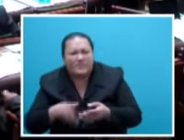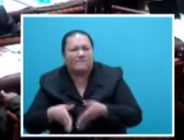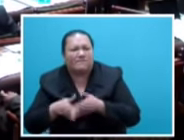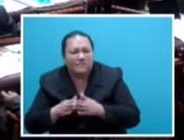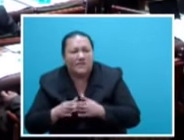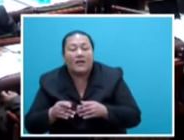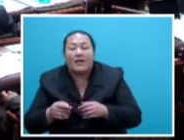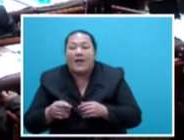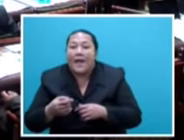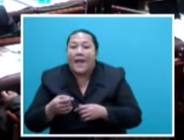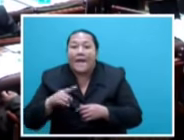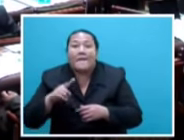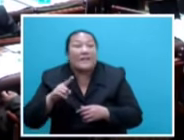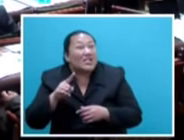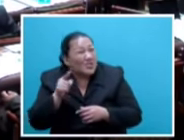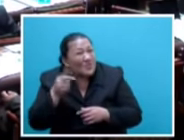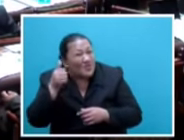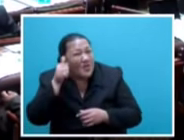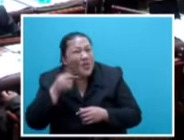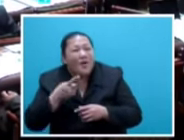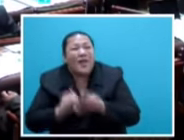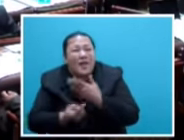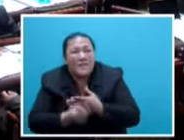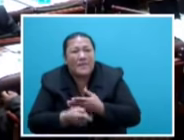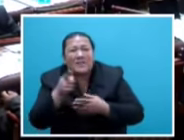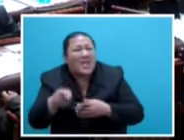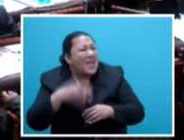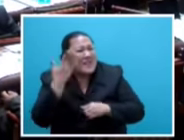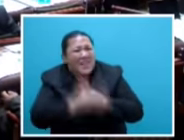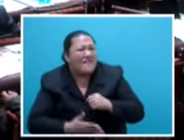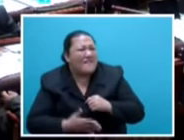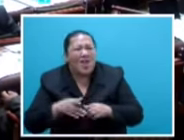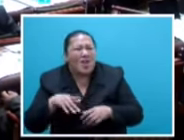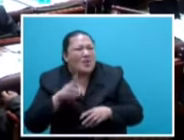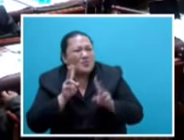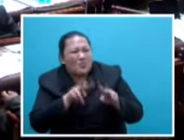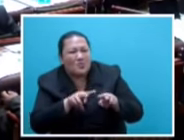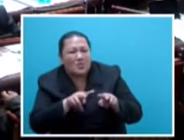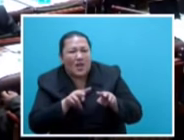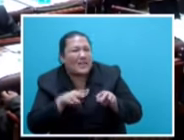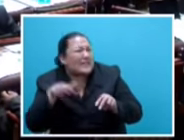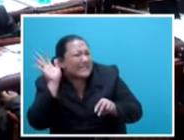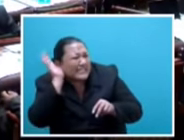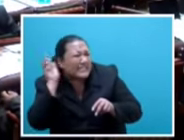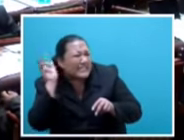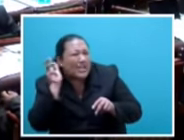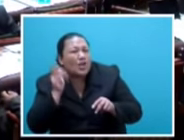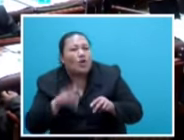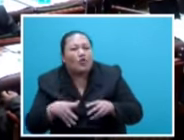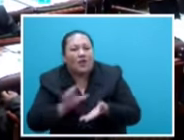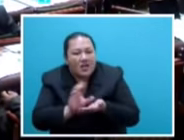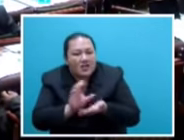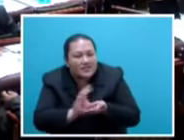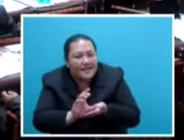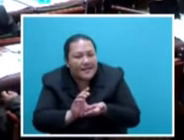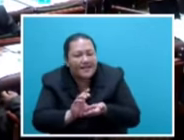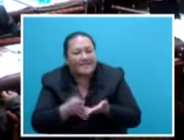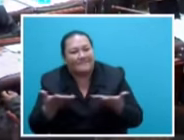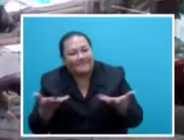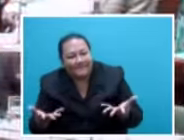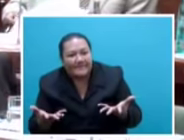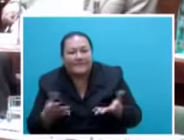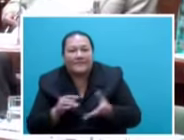he has not listened to counsel, preferring only to listen to his right-hand man. I once said in a speech that pride comes before